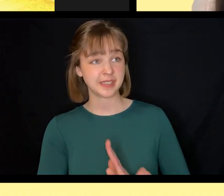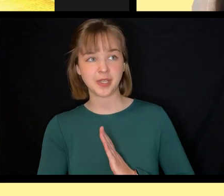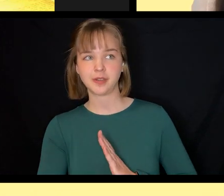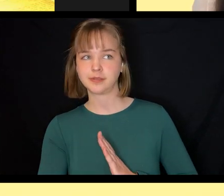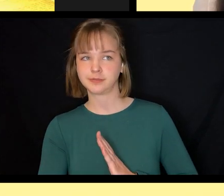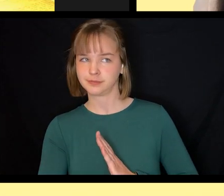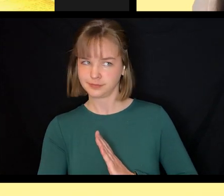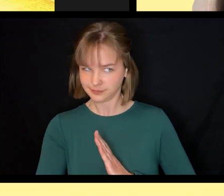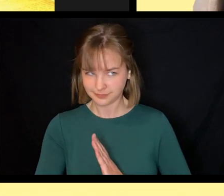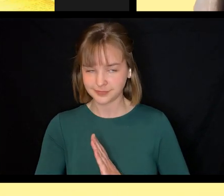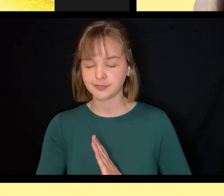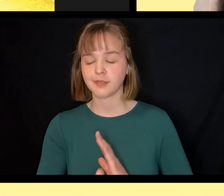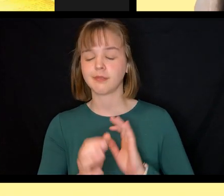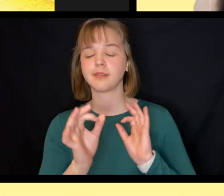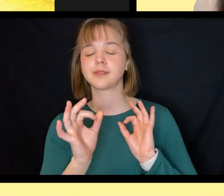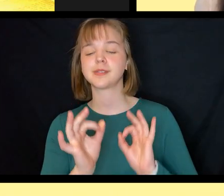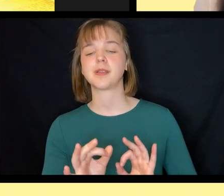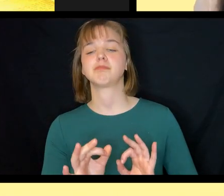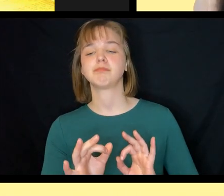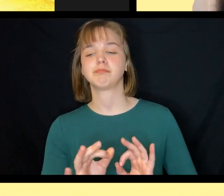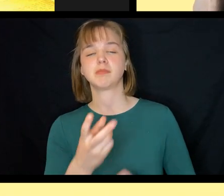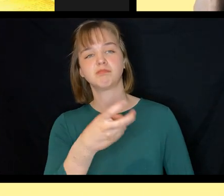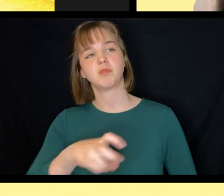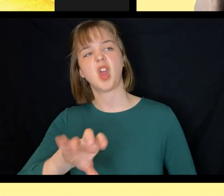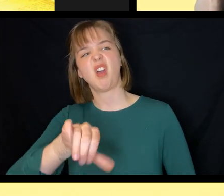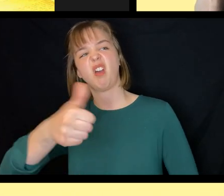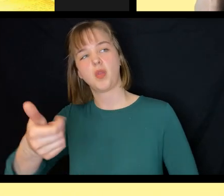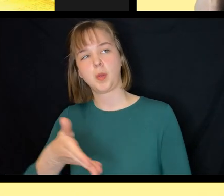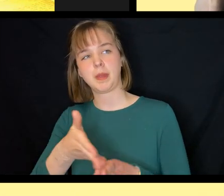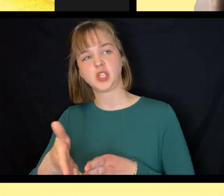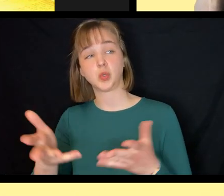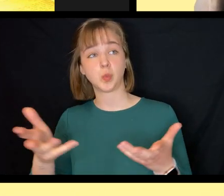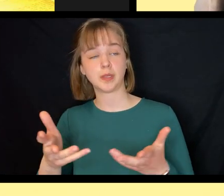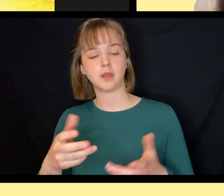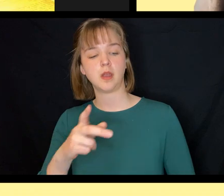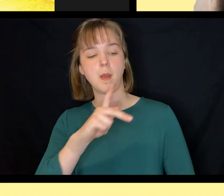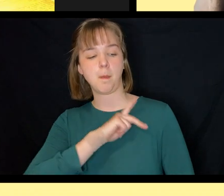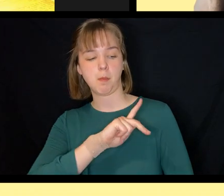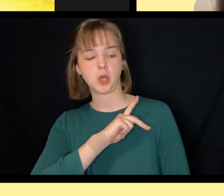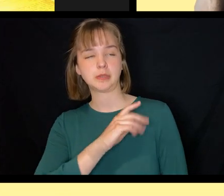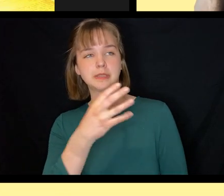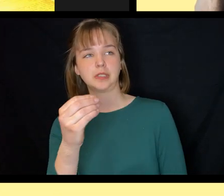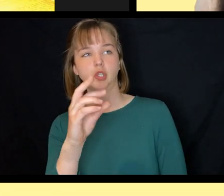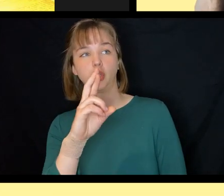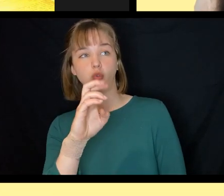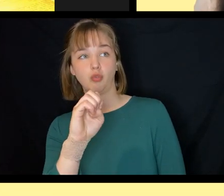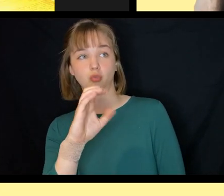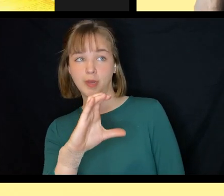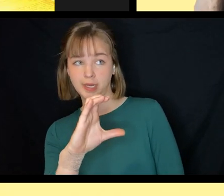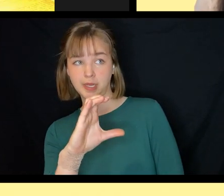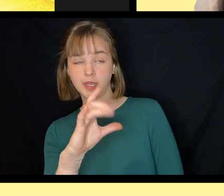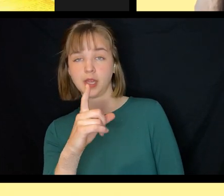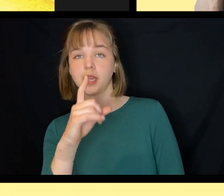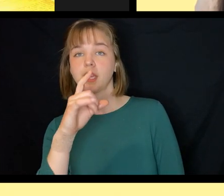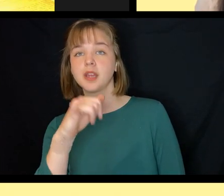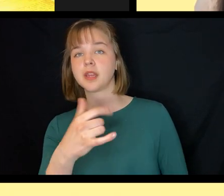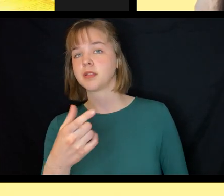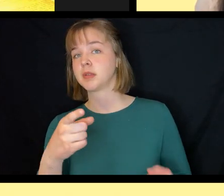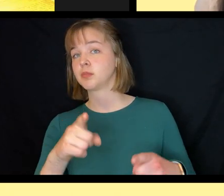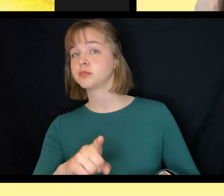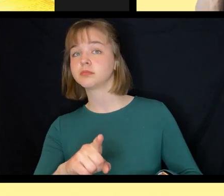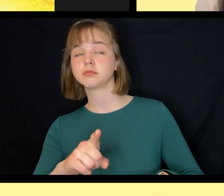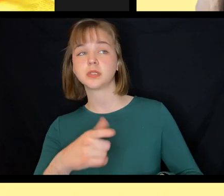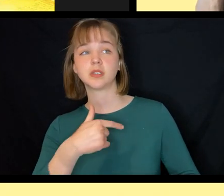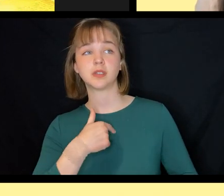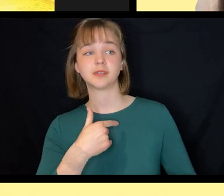biology as I thought I was. So went and did parks and recreation. Um, and that